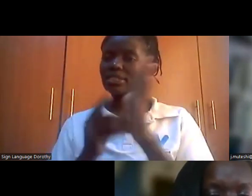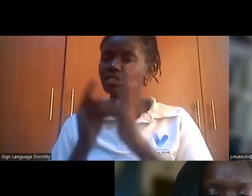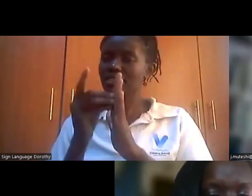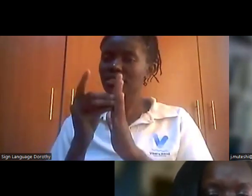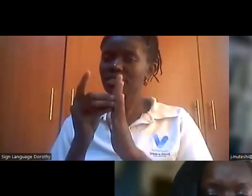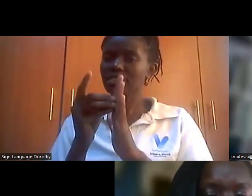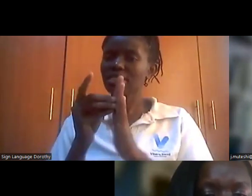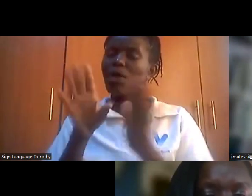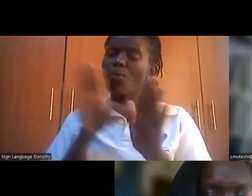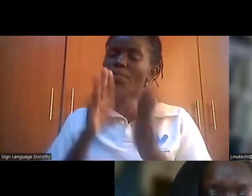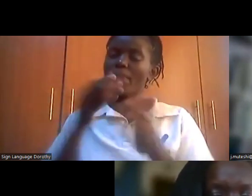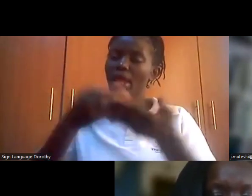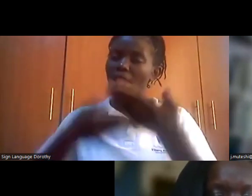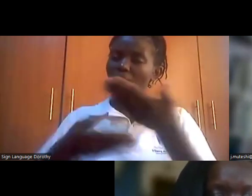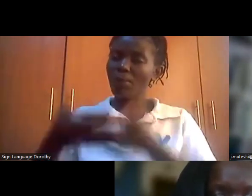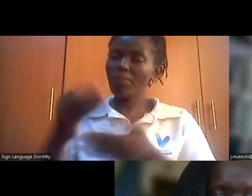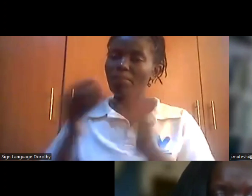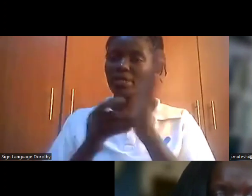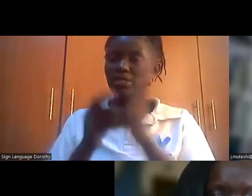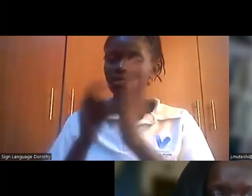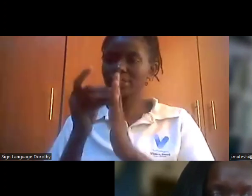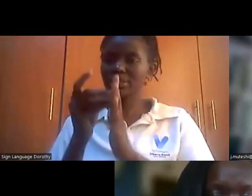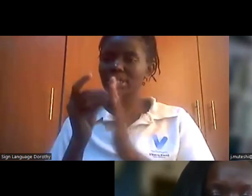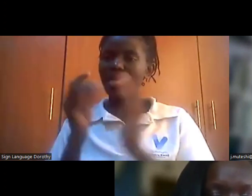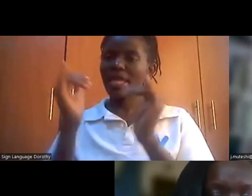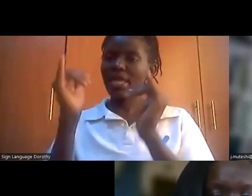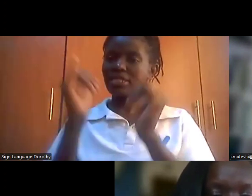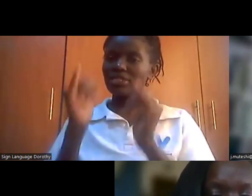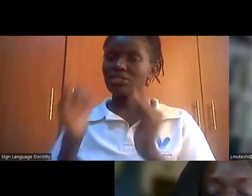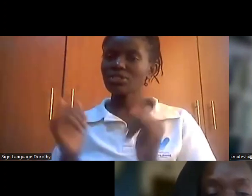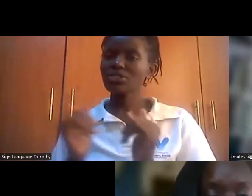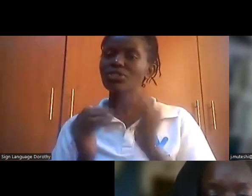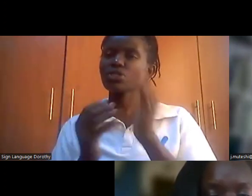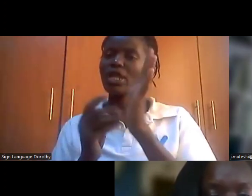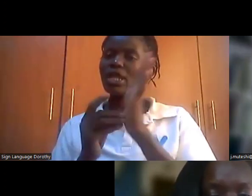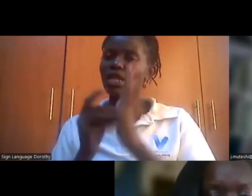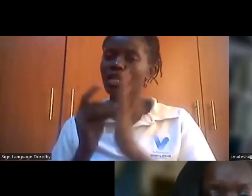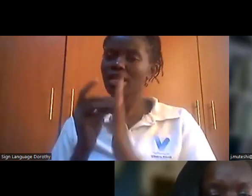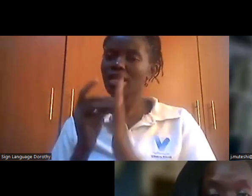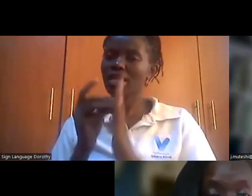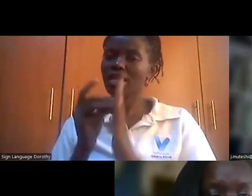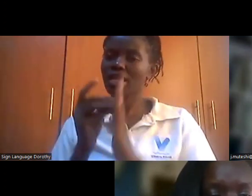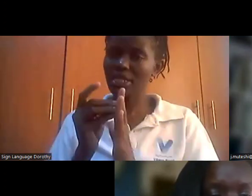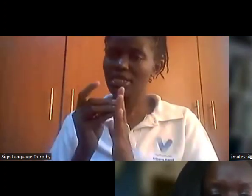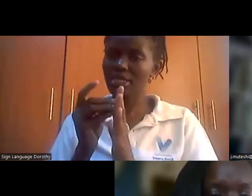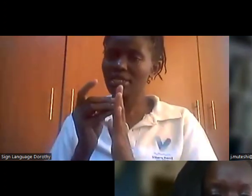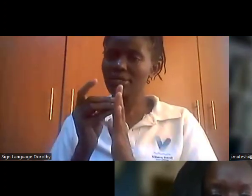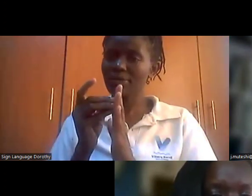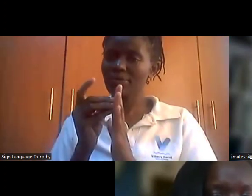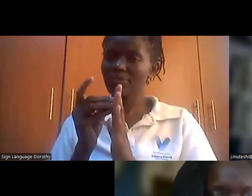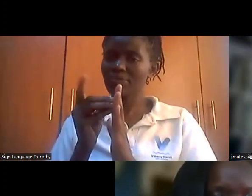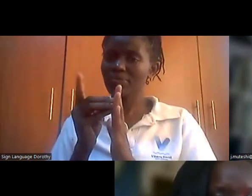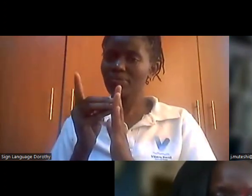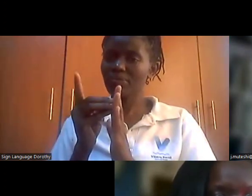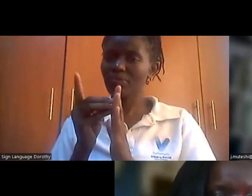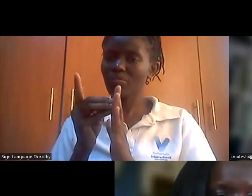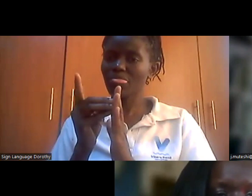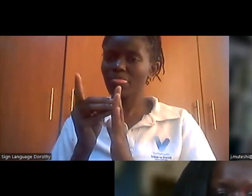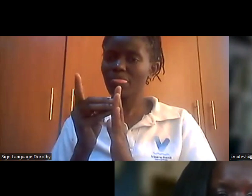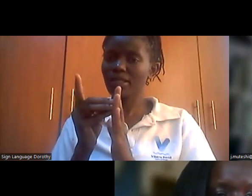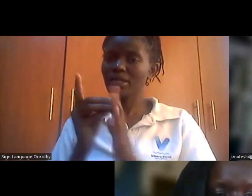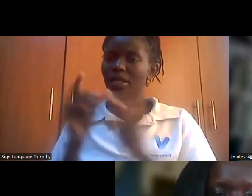economic empowerment, institutional development, and institutional development. If I can